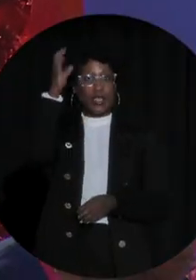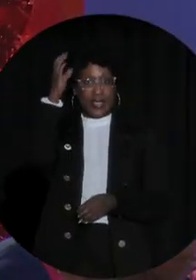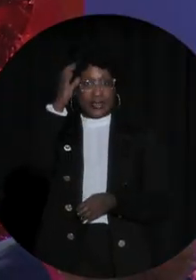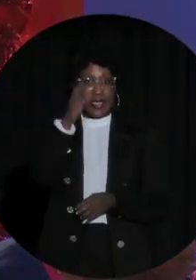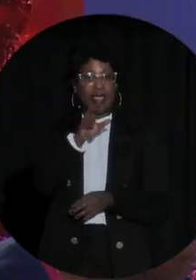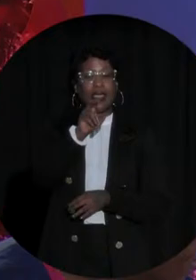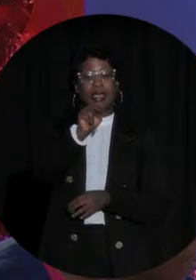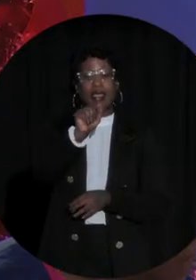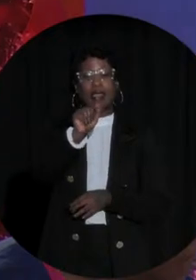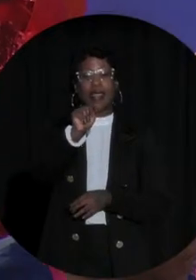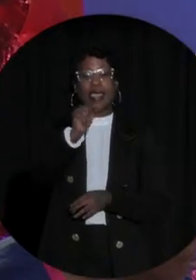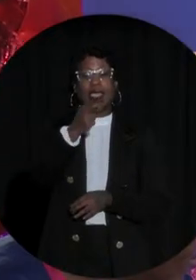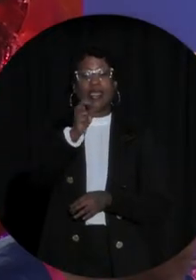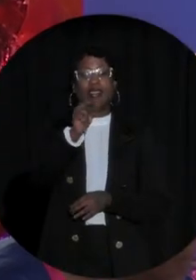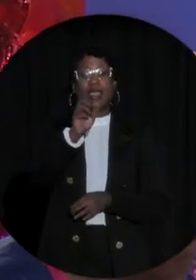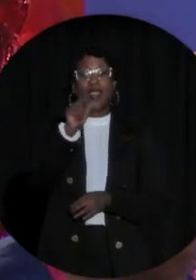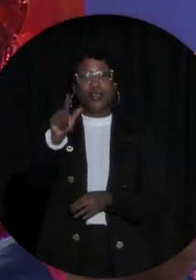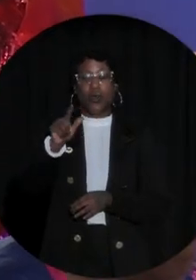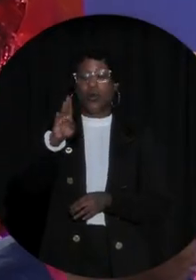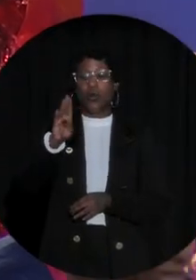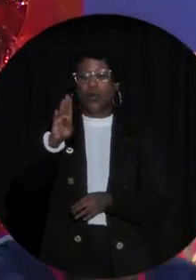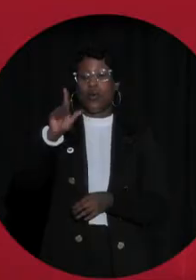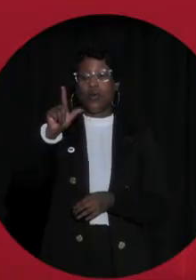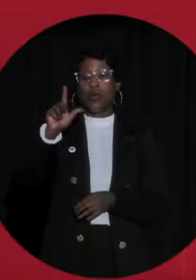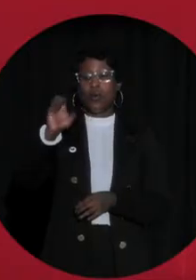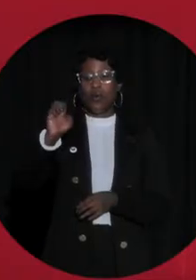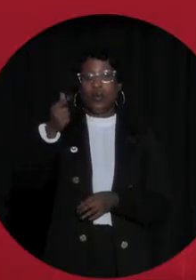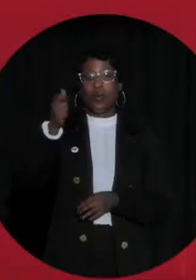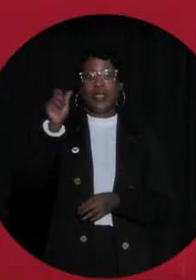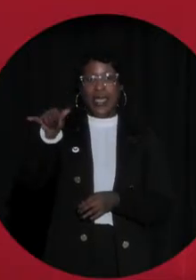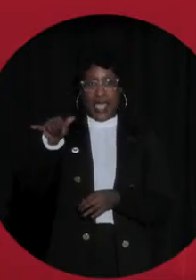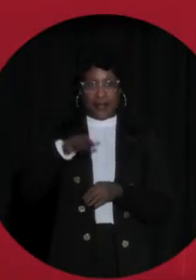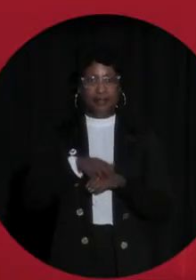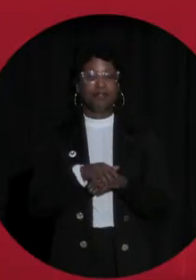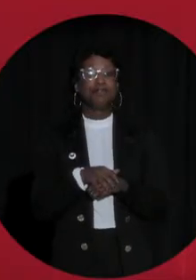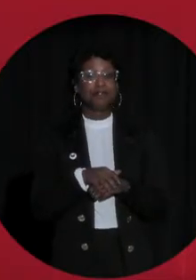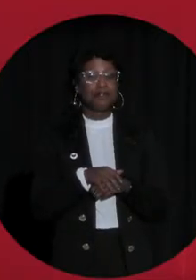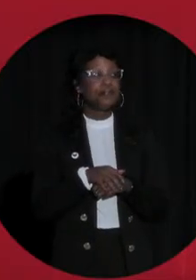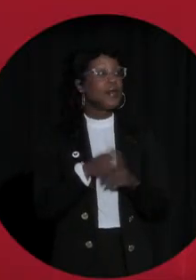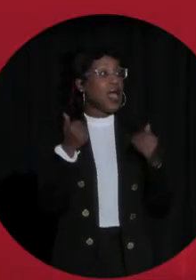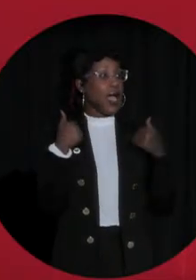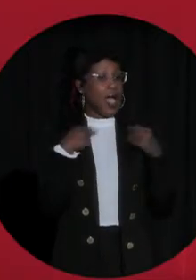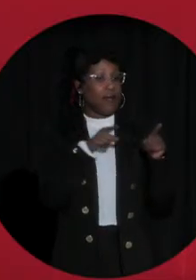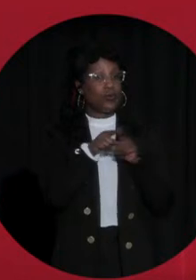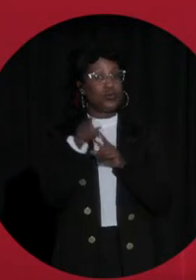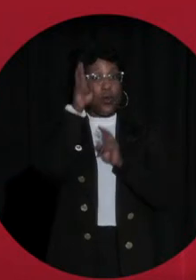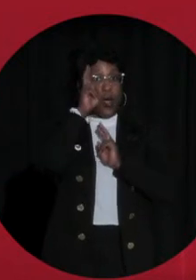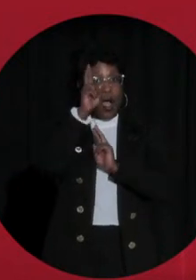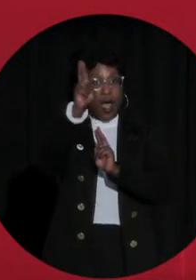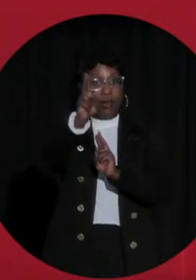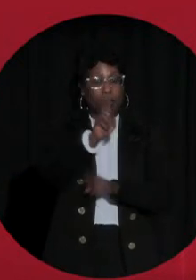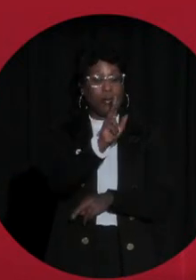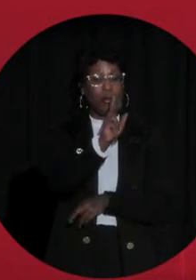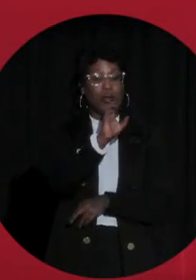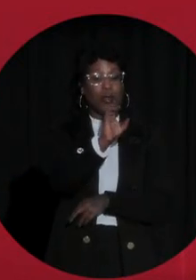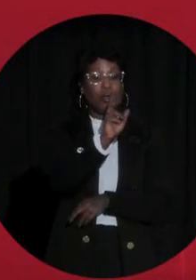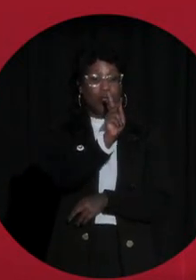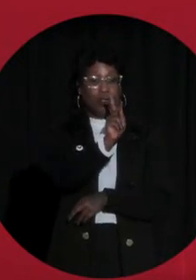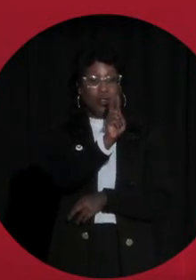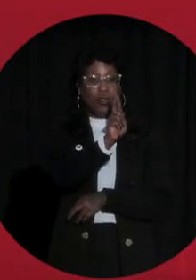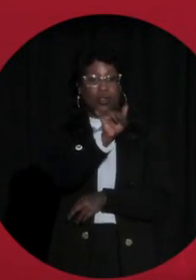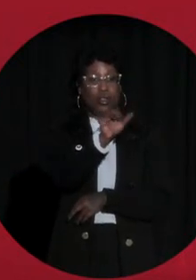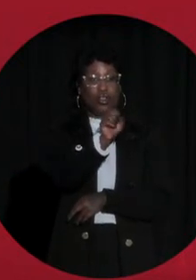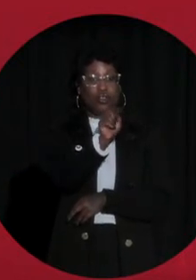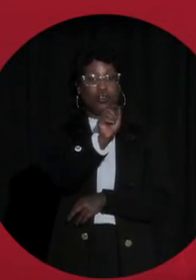Massaqua Blagay. Thank you. We have the Honorable Crystal Oriata,